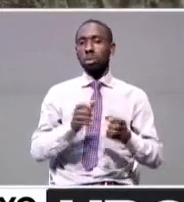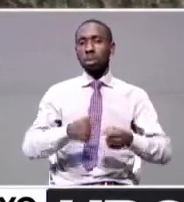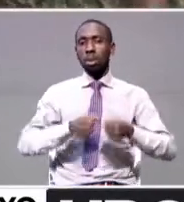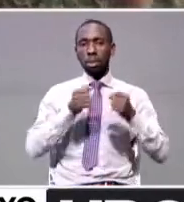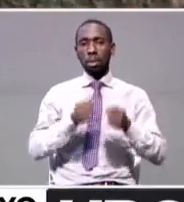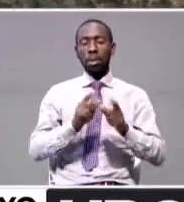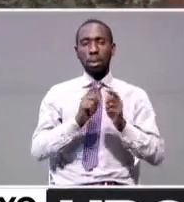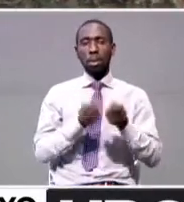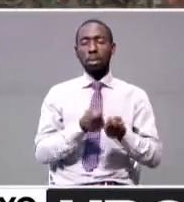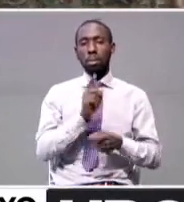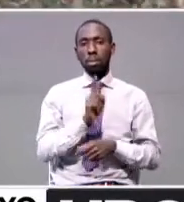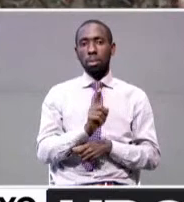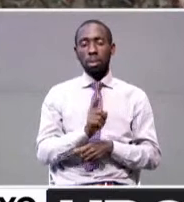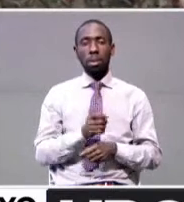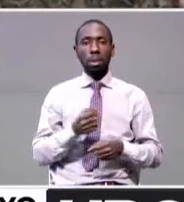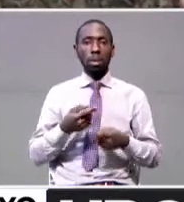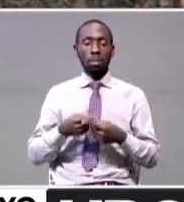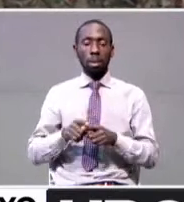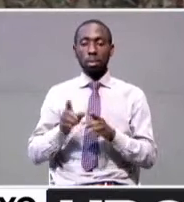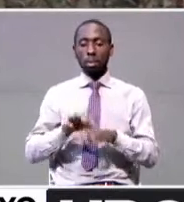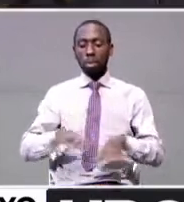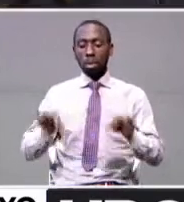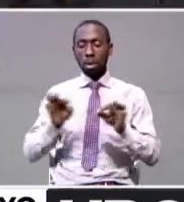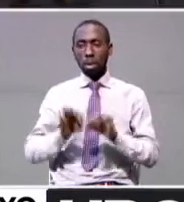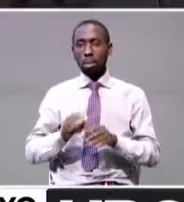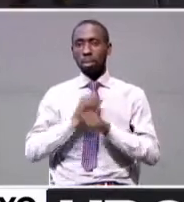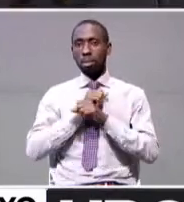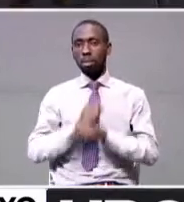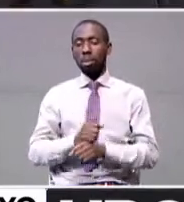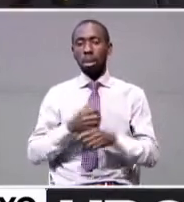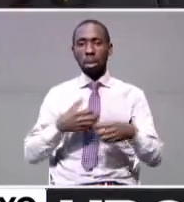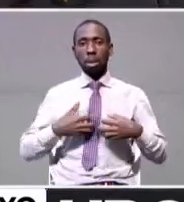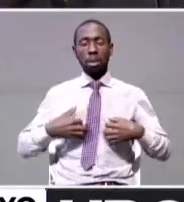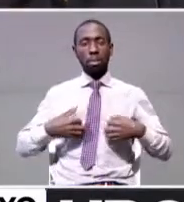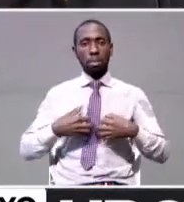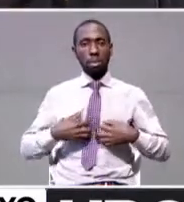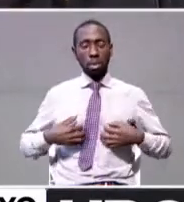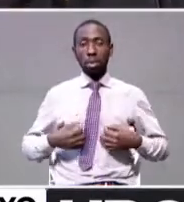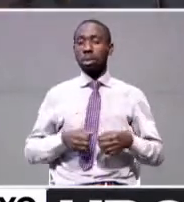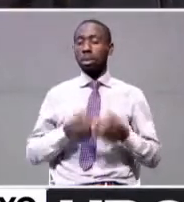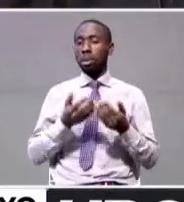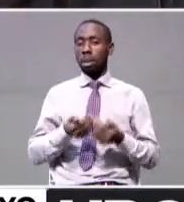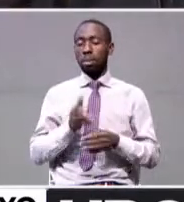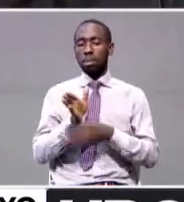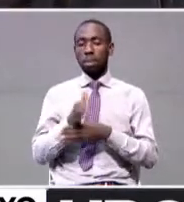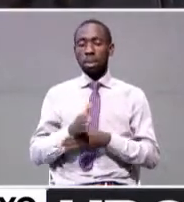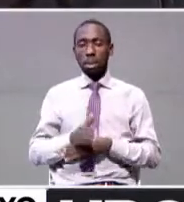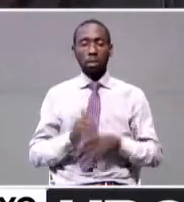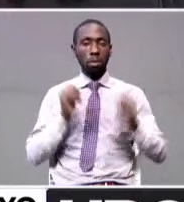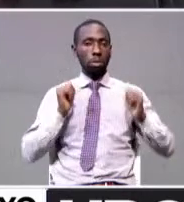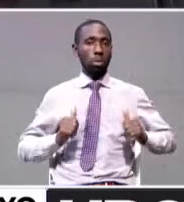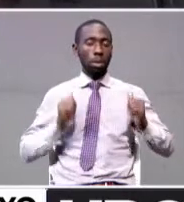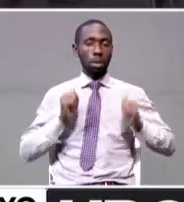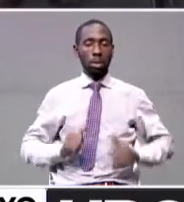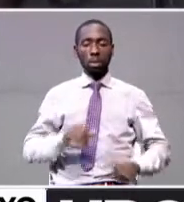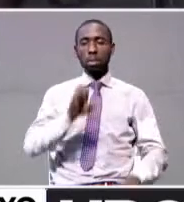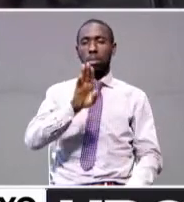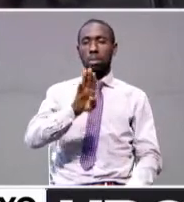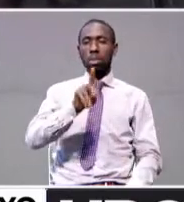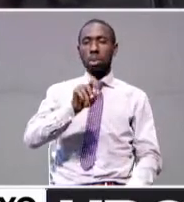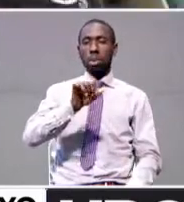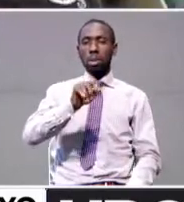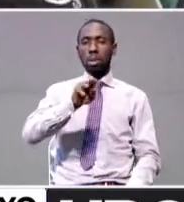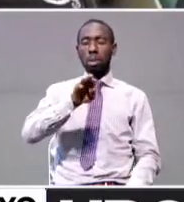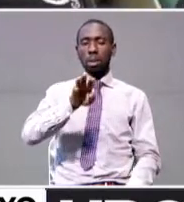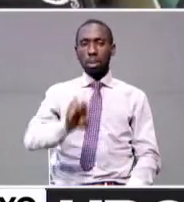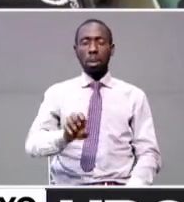bitongole ebikuuma ddembe kikulu nnyo mu kukuuma ebisolo by'omu nsiko era nga minisita y'ebyobulambuzi Kano Tom Butime yajja